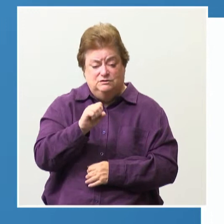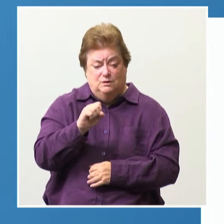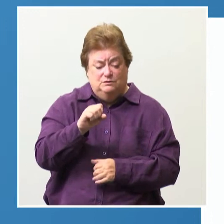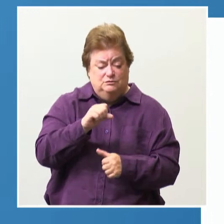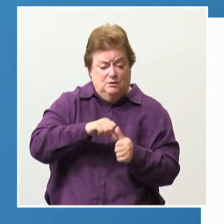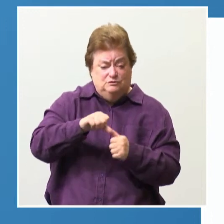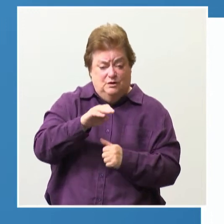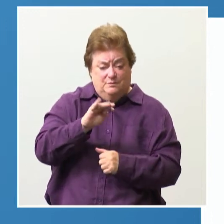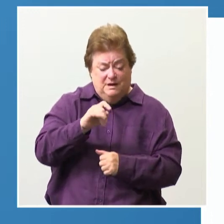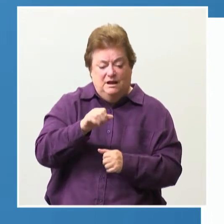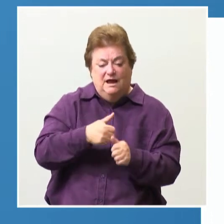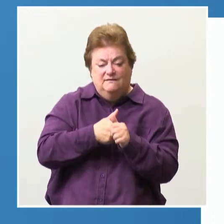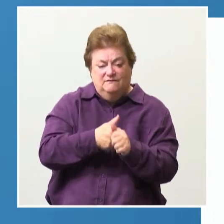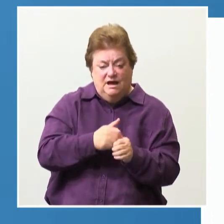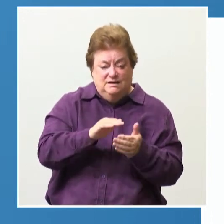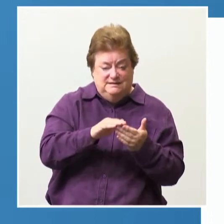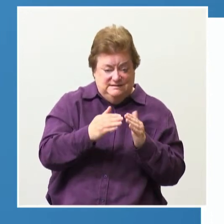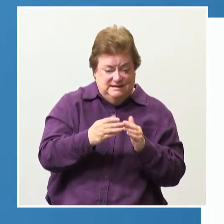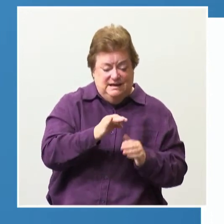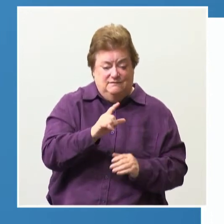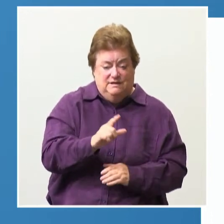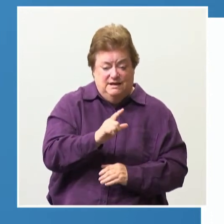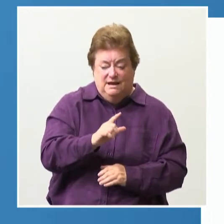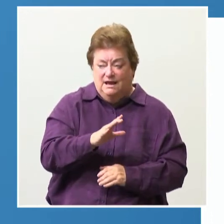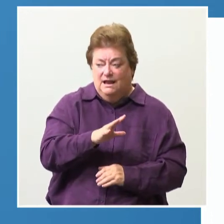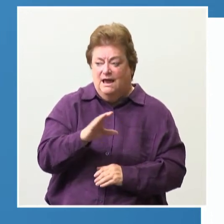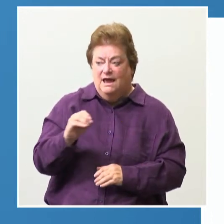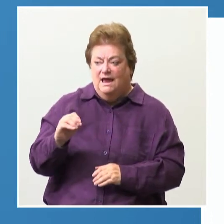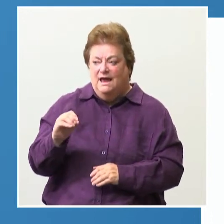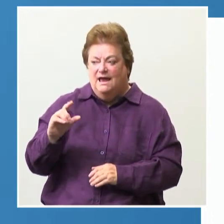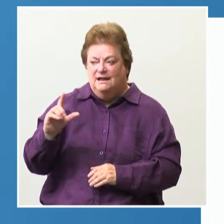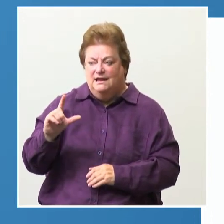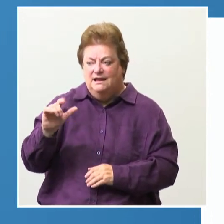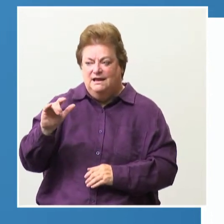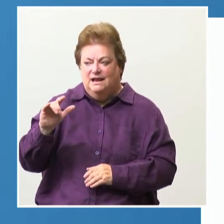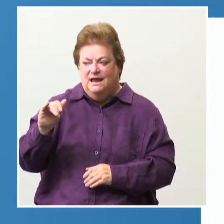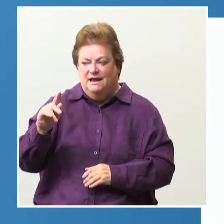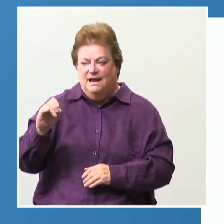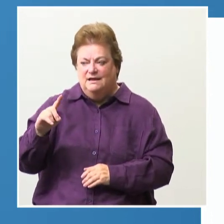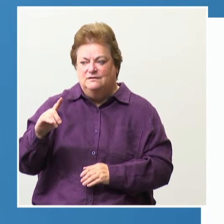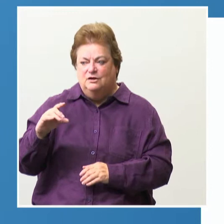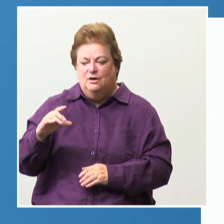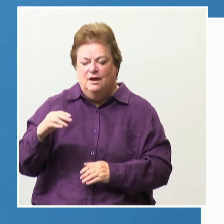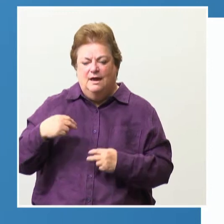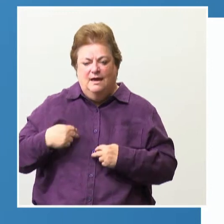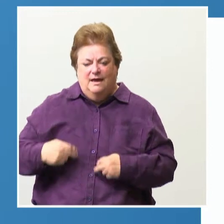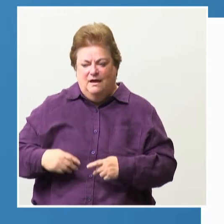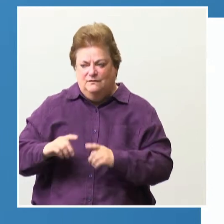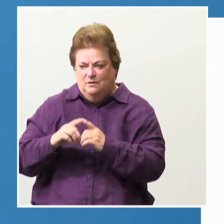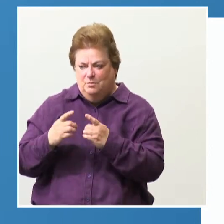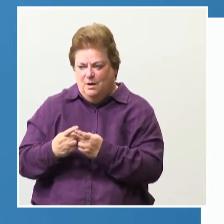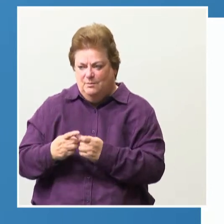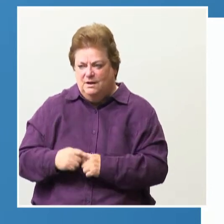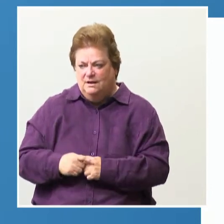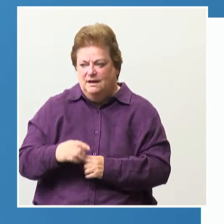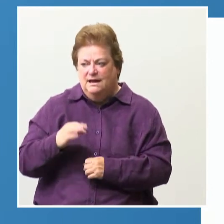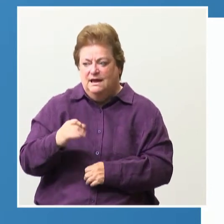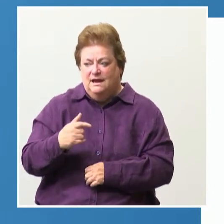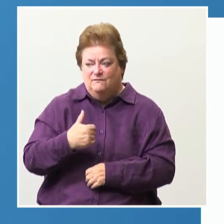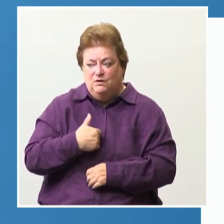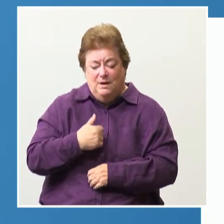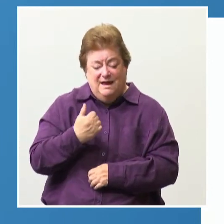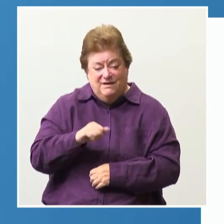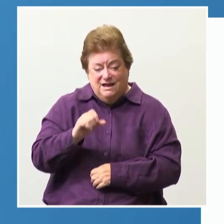also follow the City of Lincoln and Lincoln-Lancaster County Health Department on Twitter and Facebook. And if you have